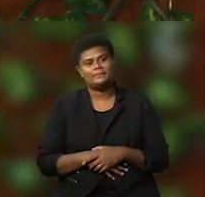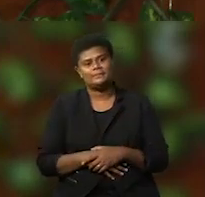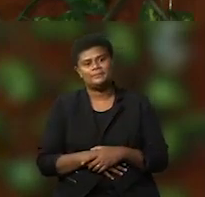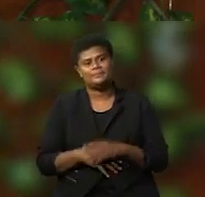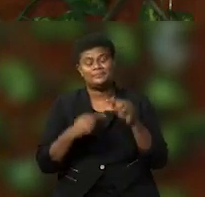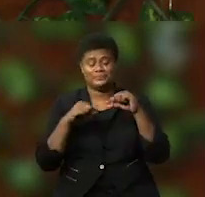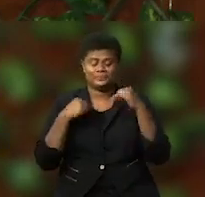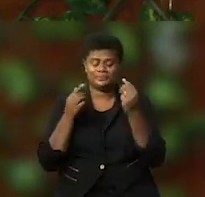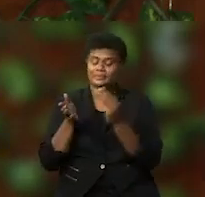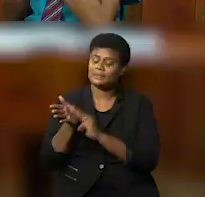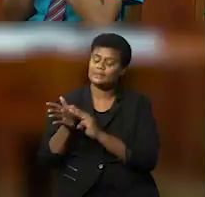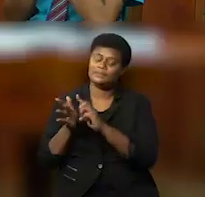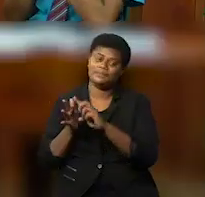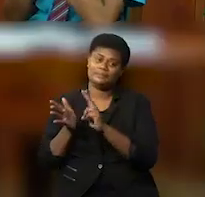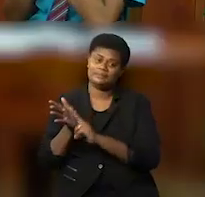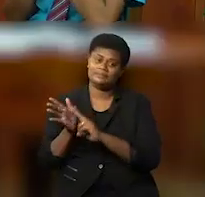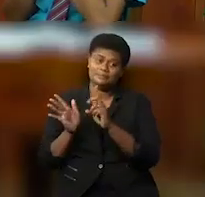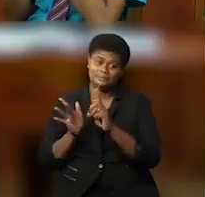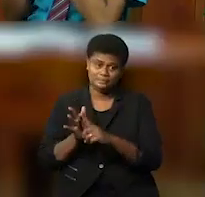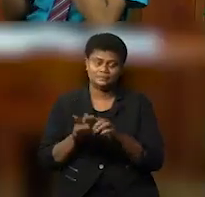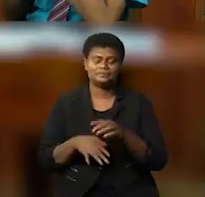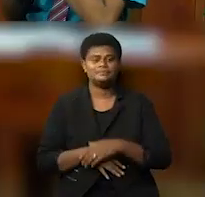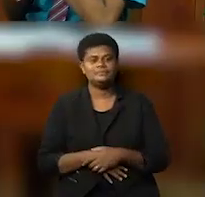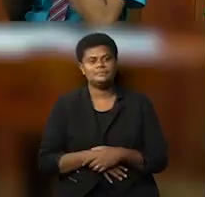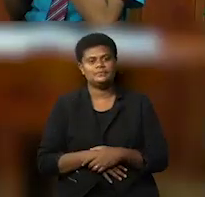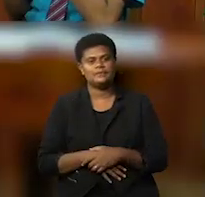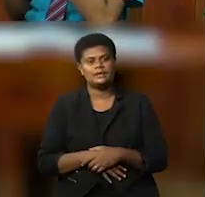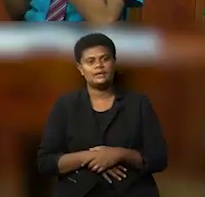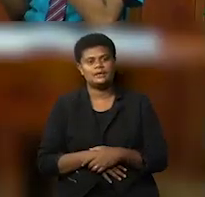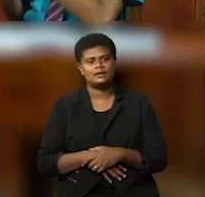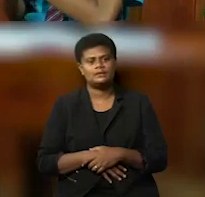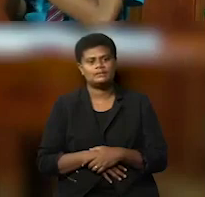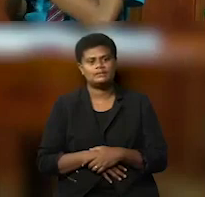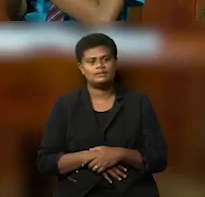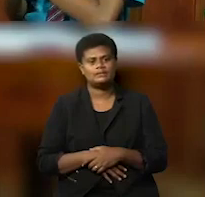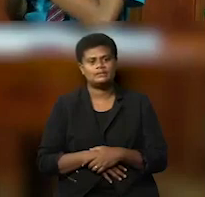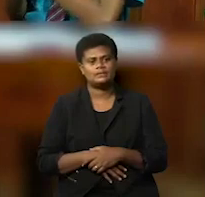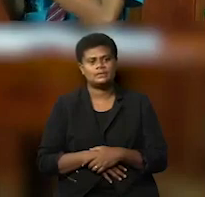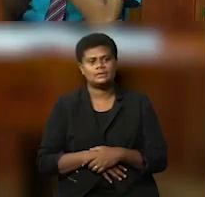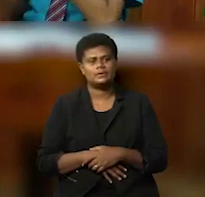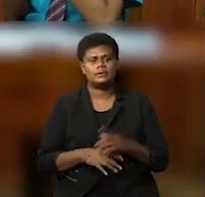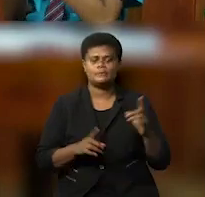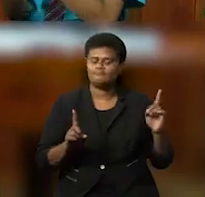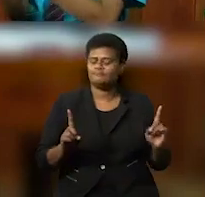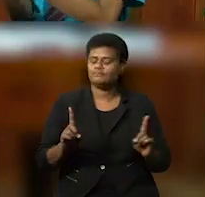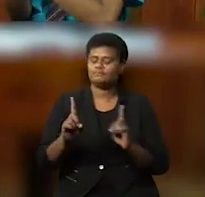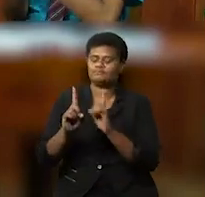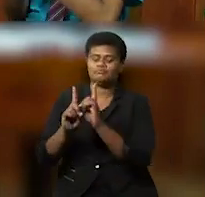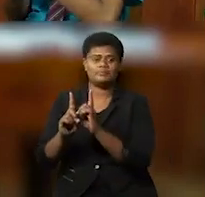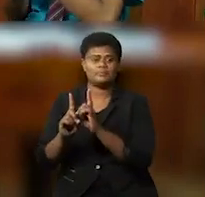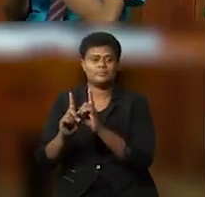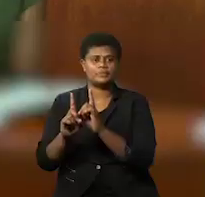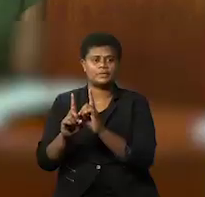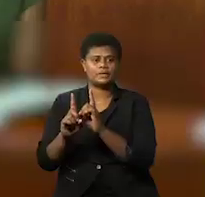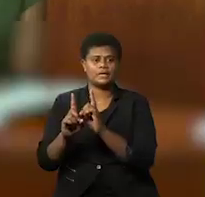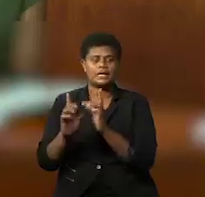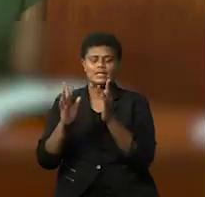Taltalmini, coming to Mount Zion. Mm. Why is coming to Mount Zion better than coming to Mount